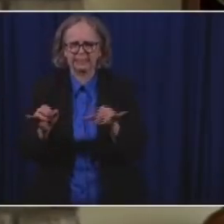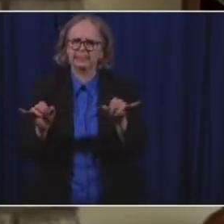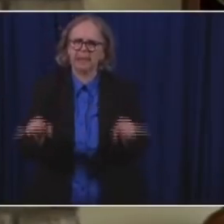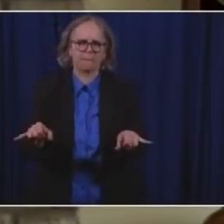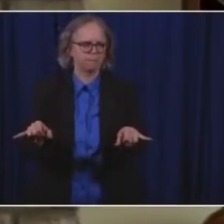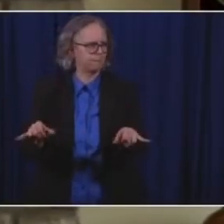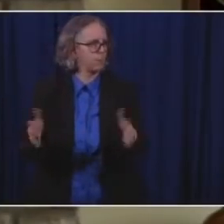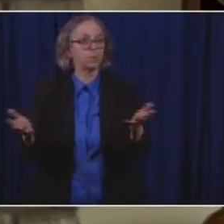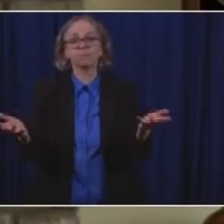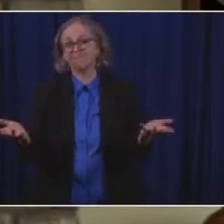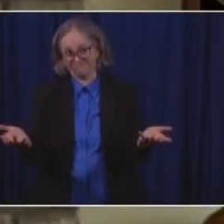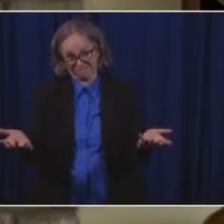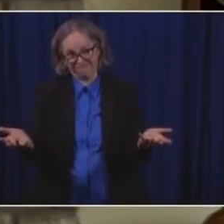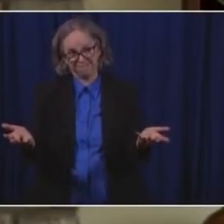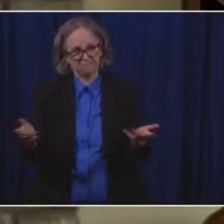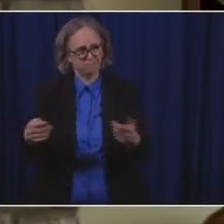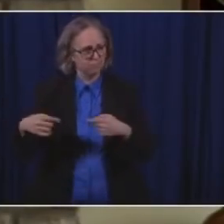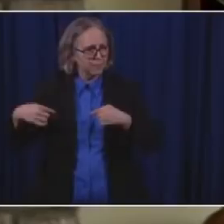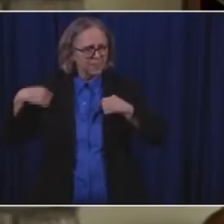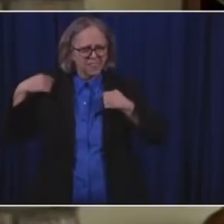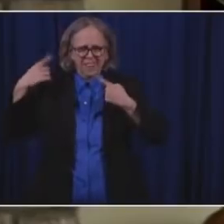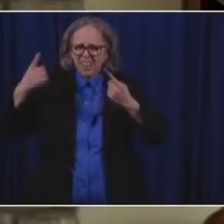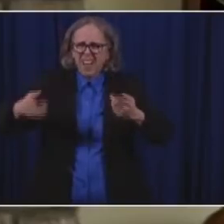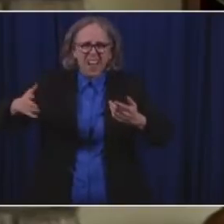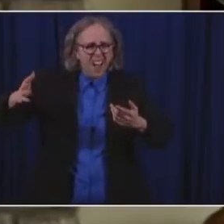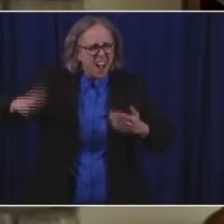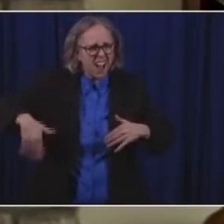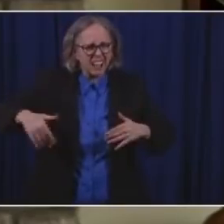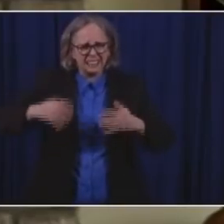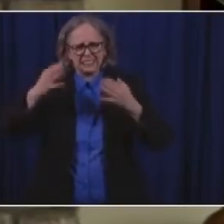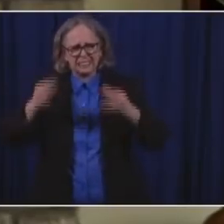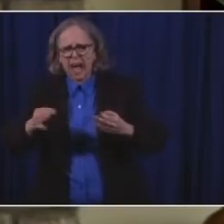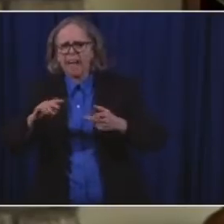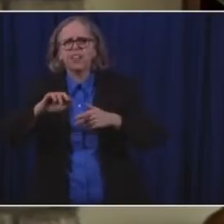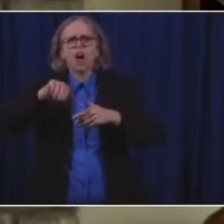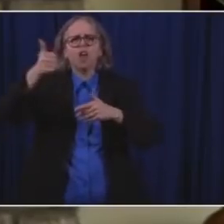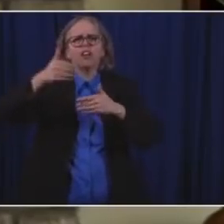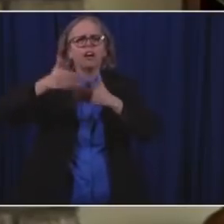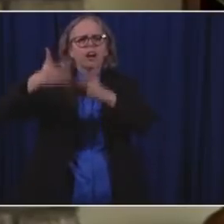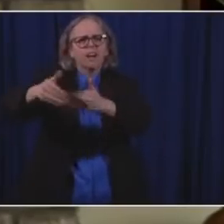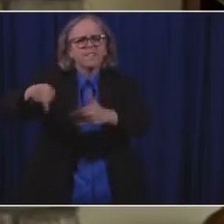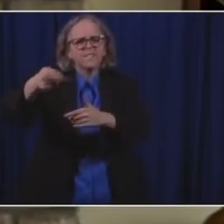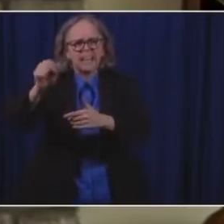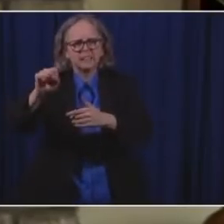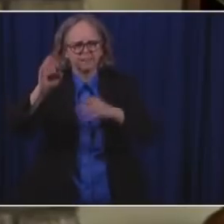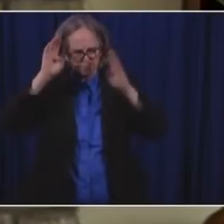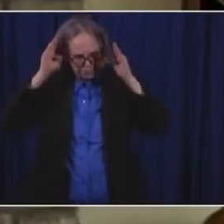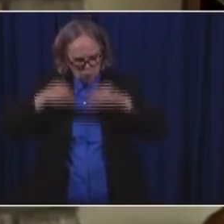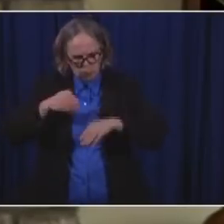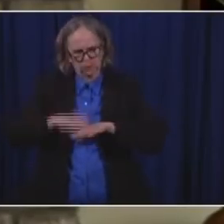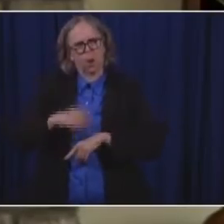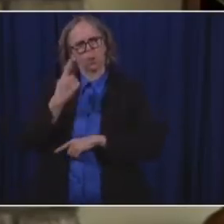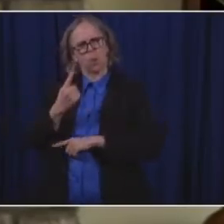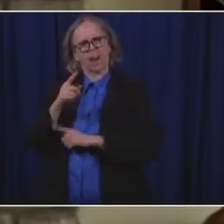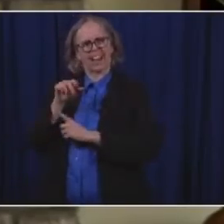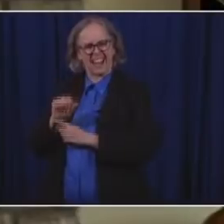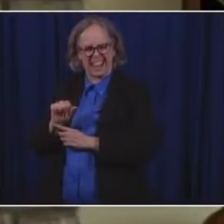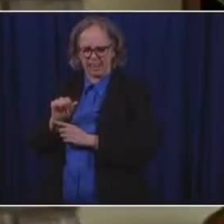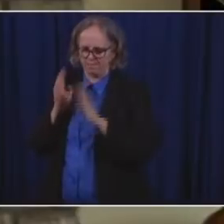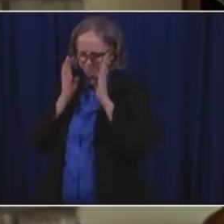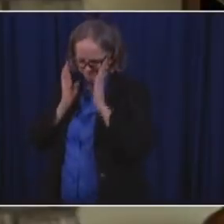to beyond looking at 1A. We've looked at it, but we've had no final